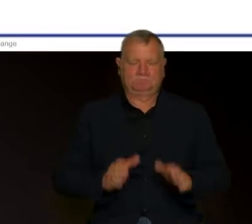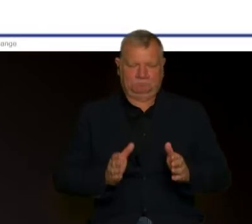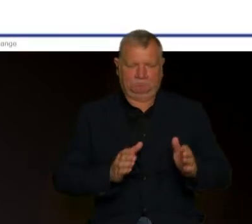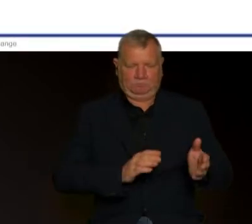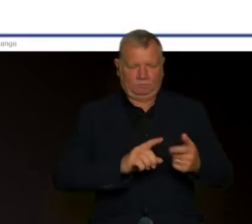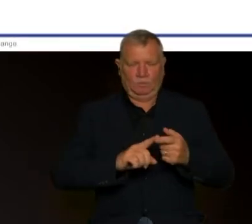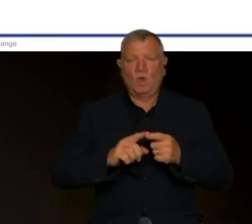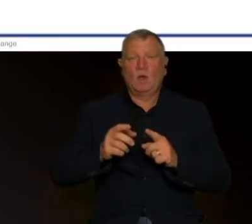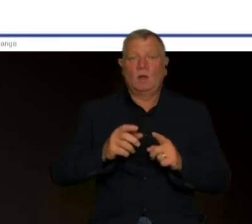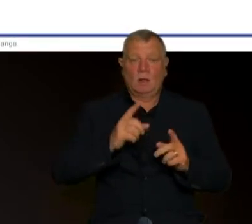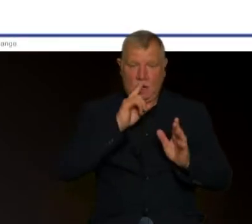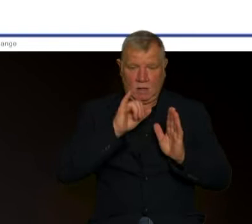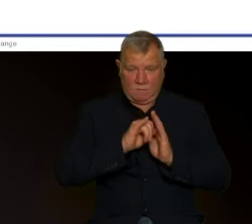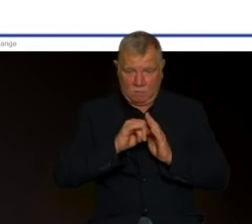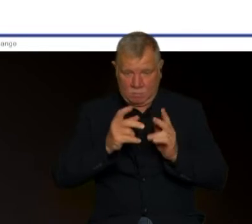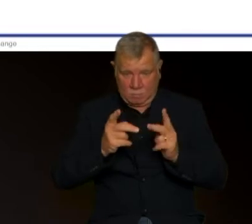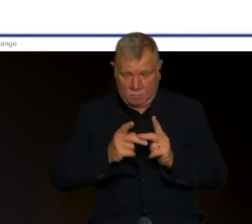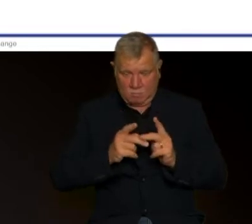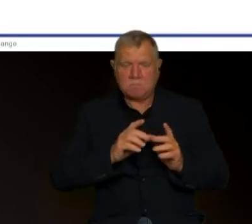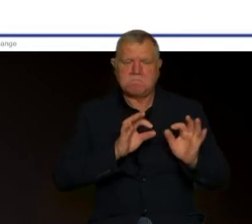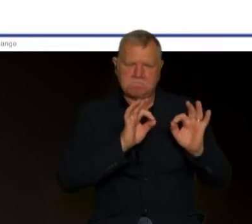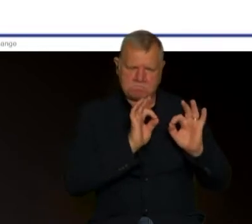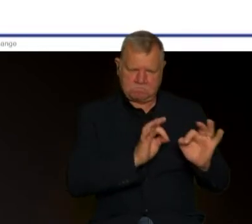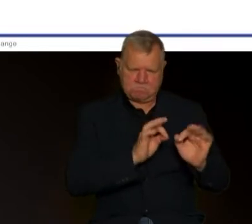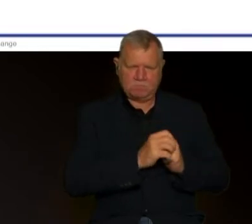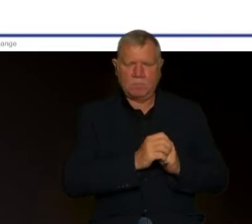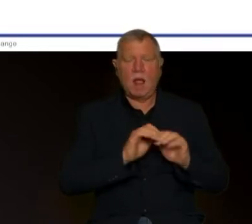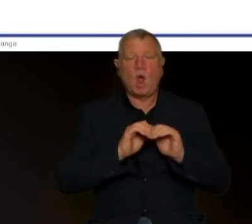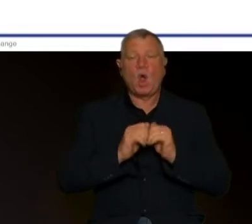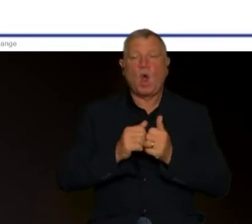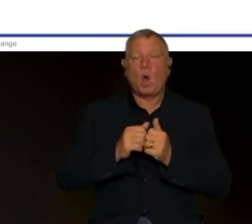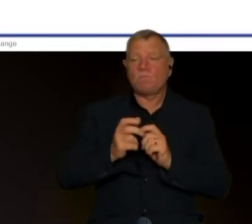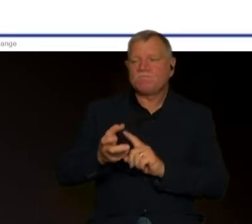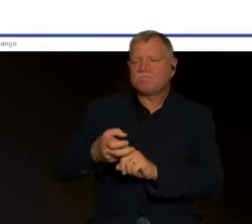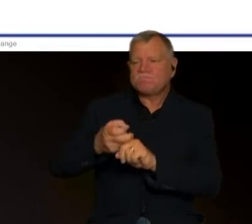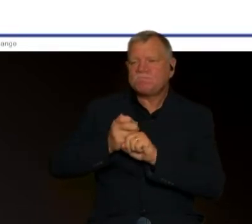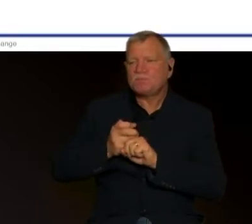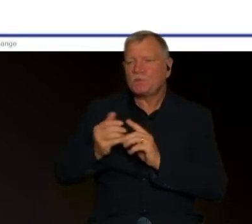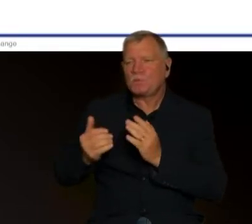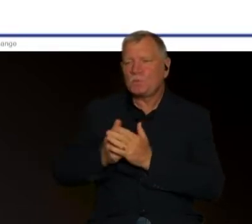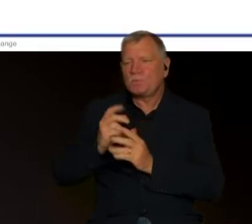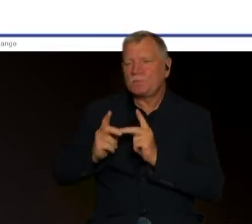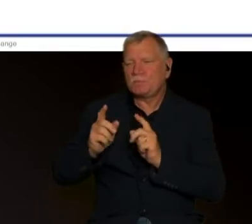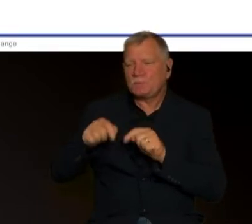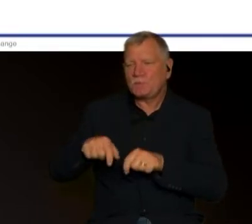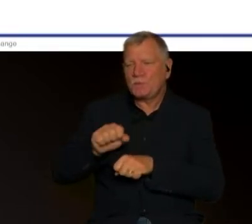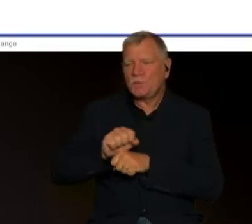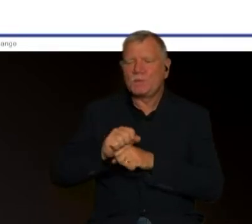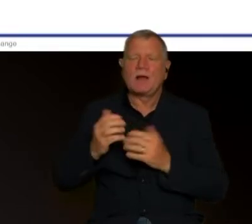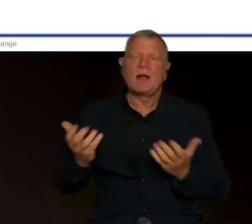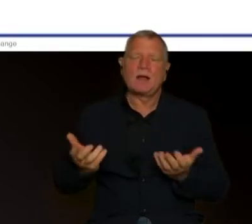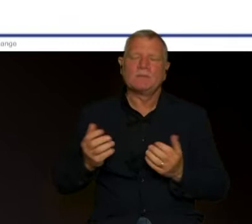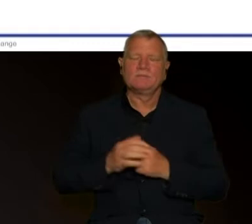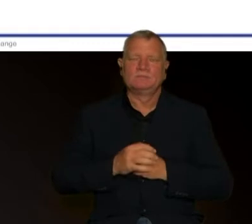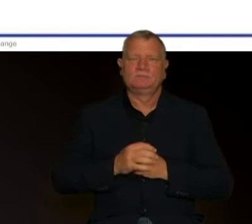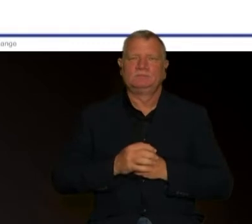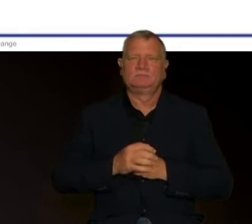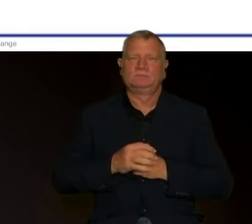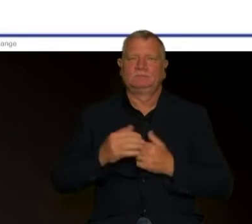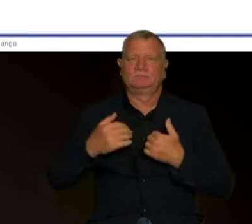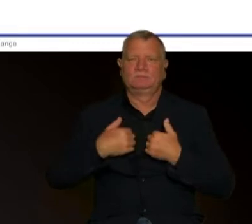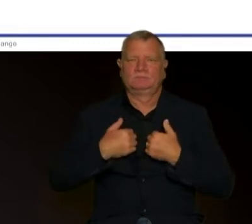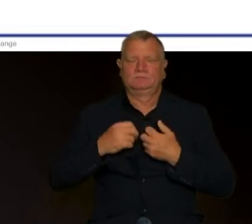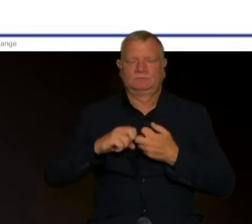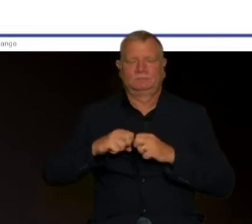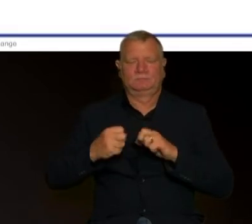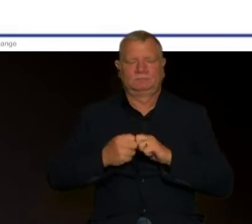And so we identified the positions. Perfect. As part of the recruitment reform, how did we recruit? The government